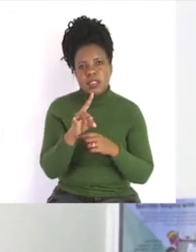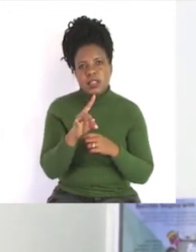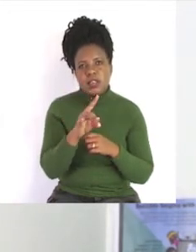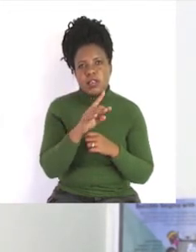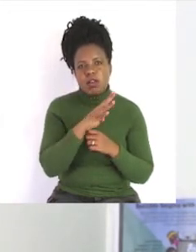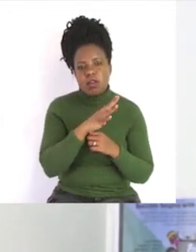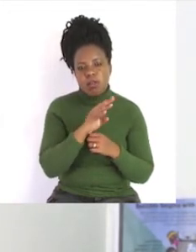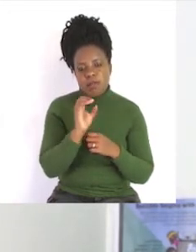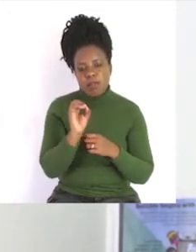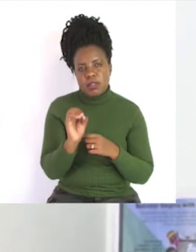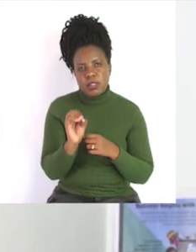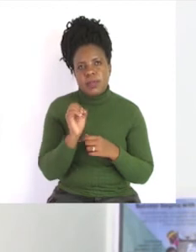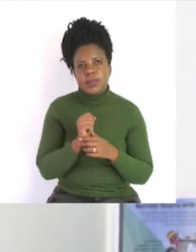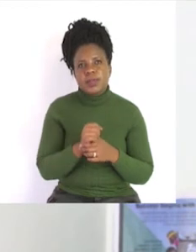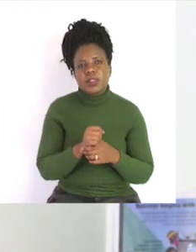40.